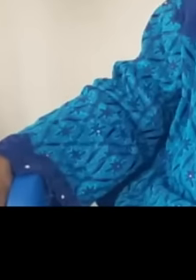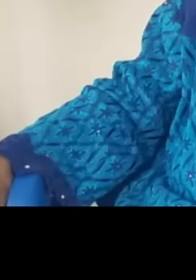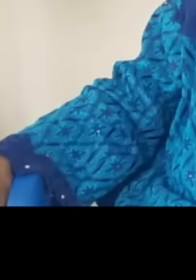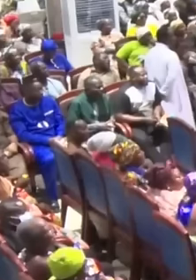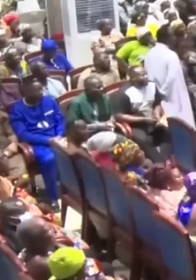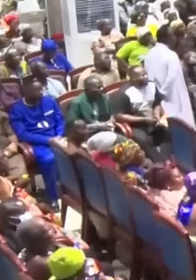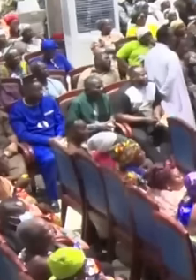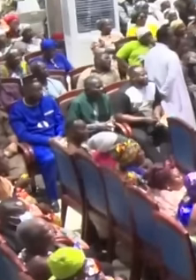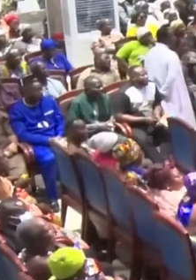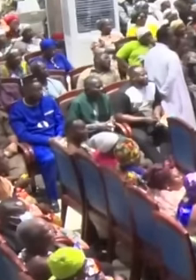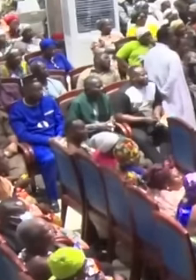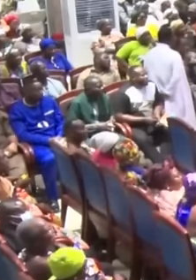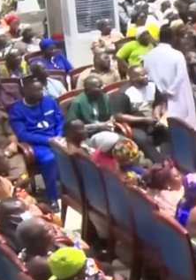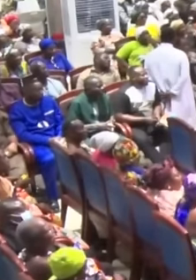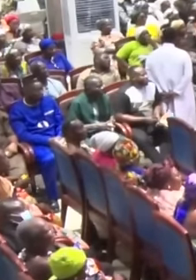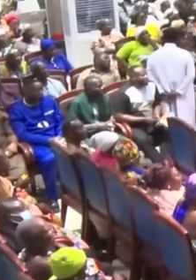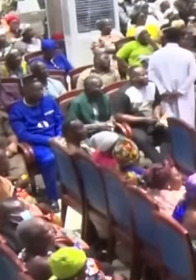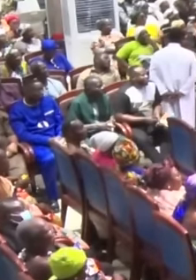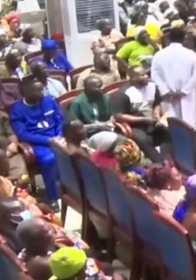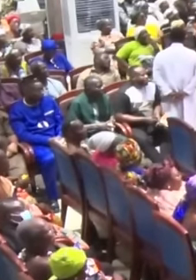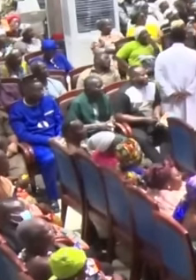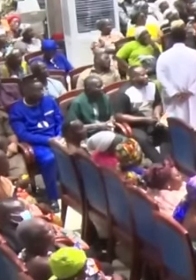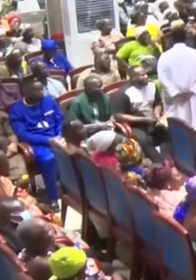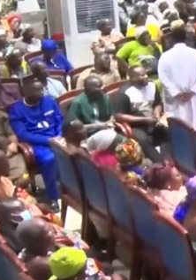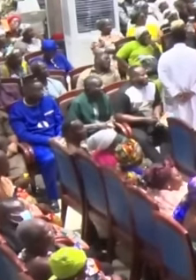difference. Praise the Lord.